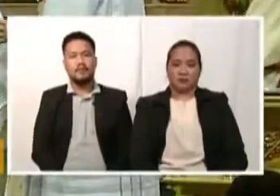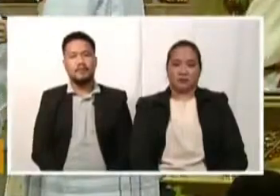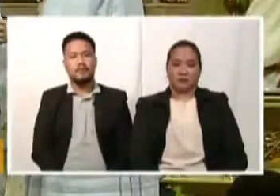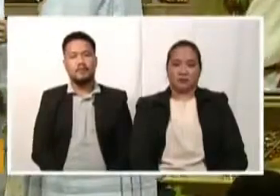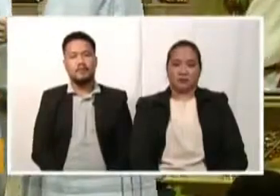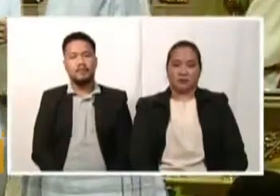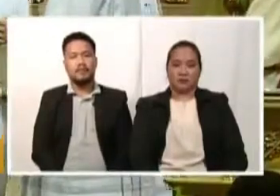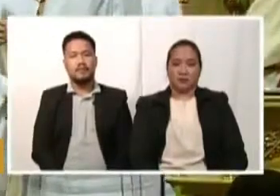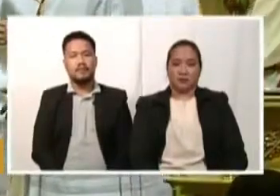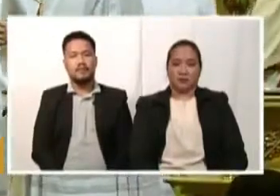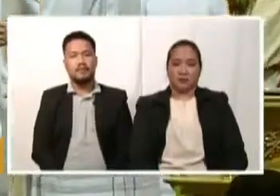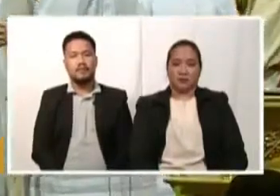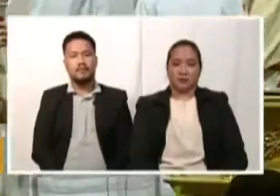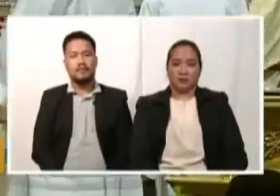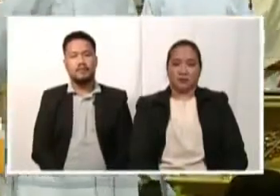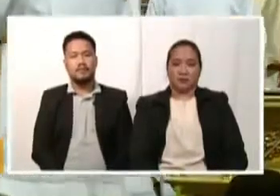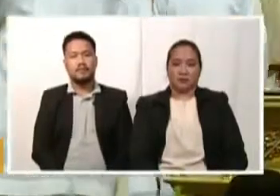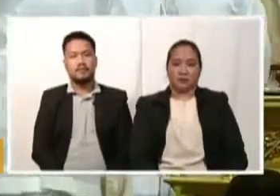Please all stand.